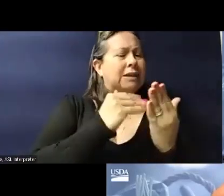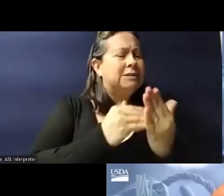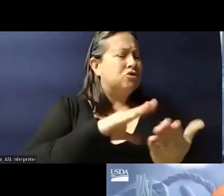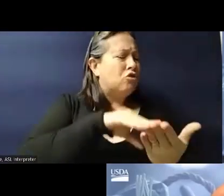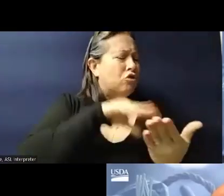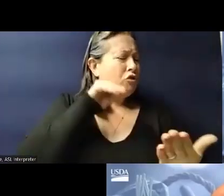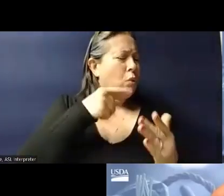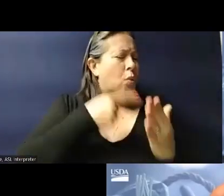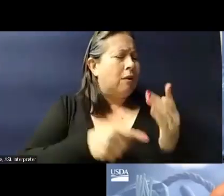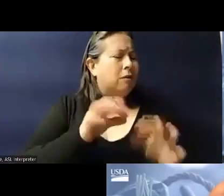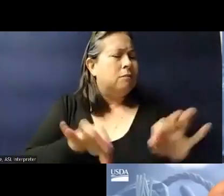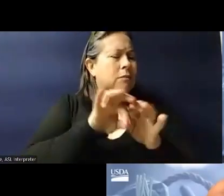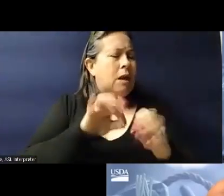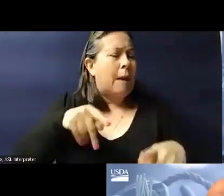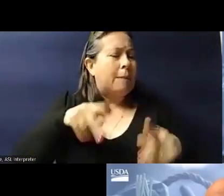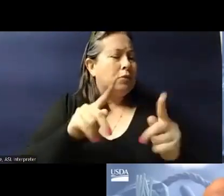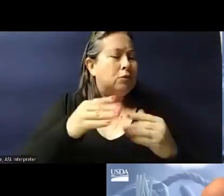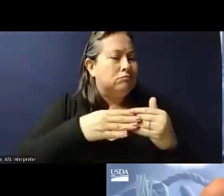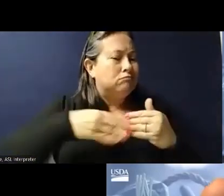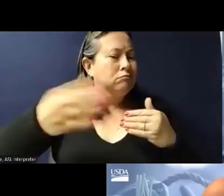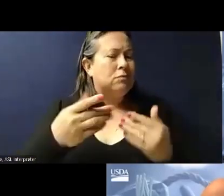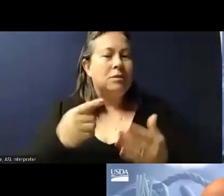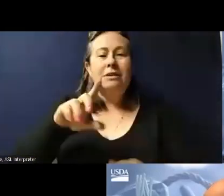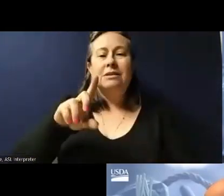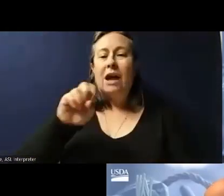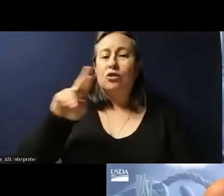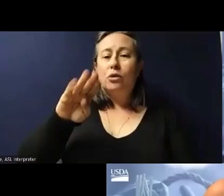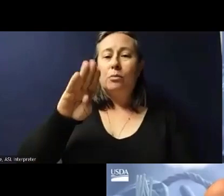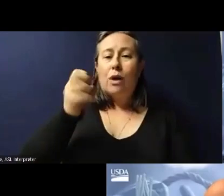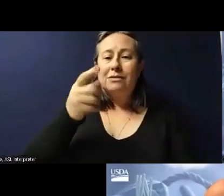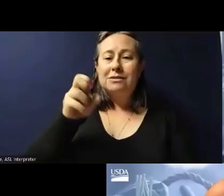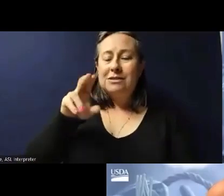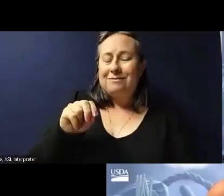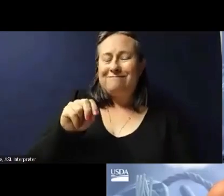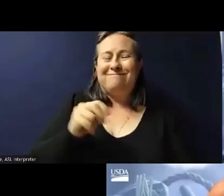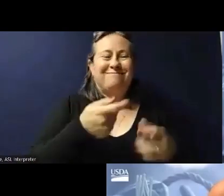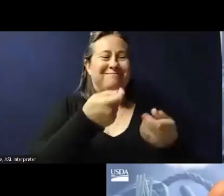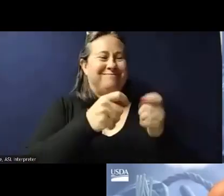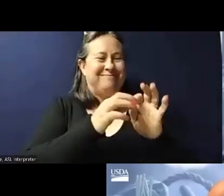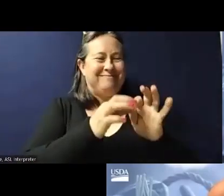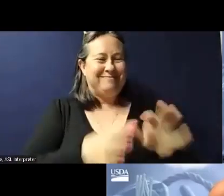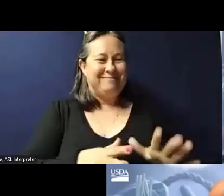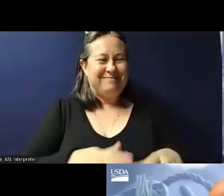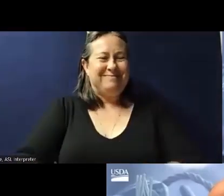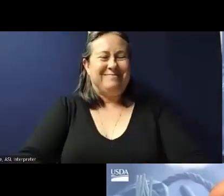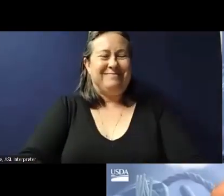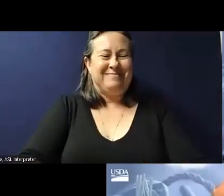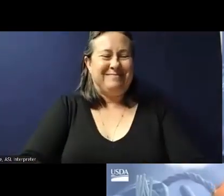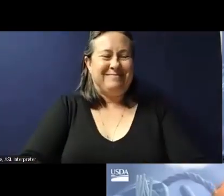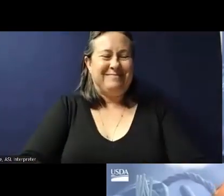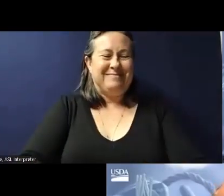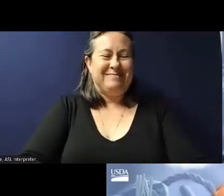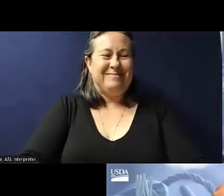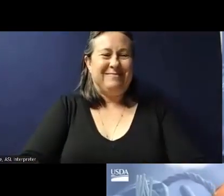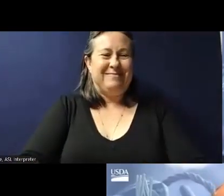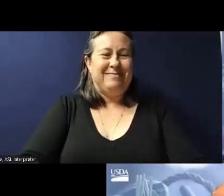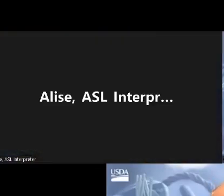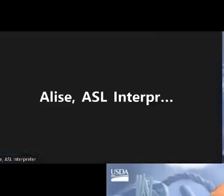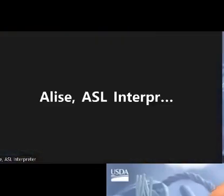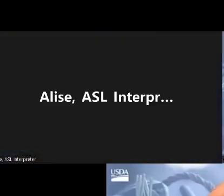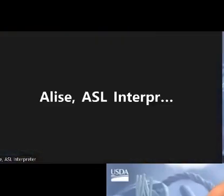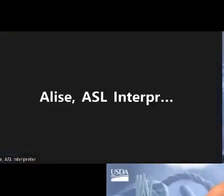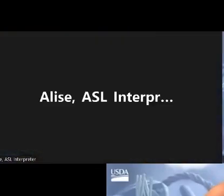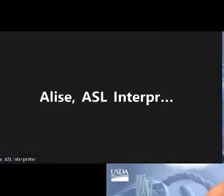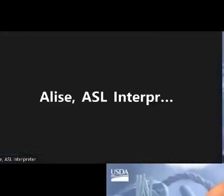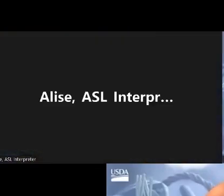going forward? Dr. Brockton? Thank you, and thank you for inviting me to participate in this panel.